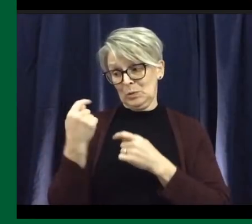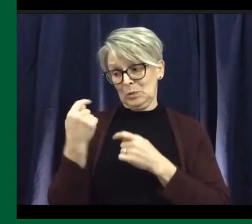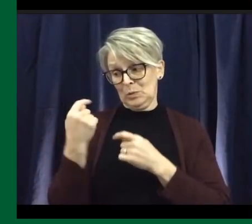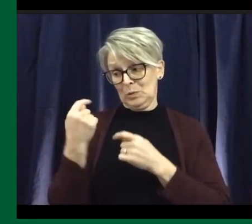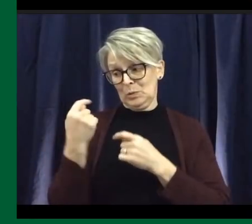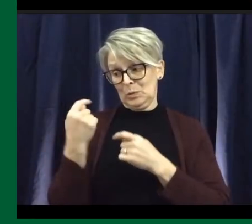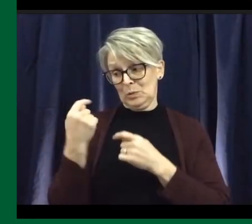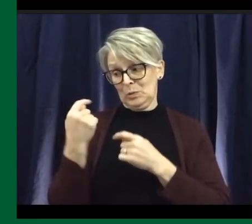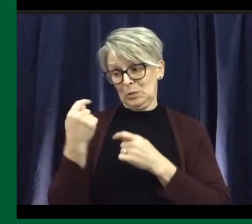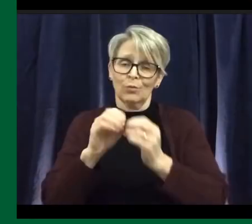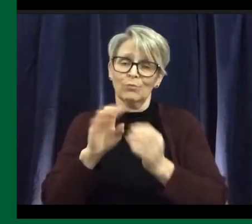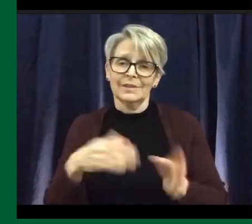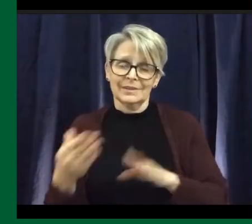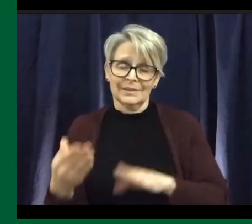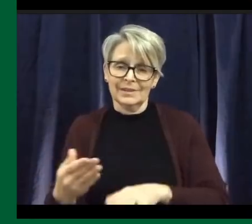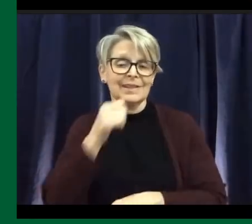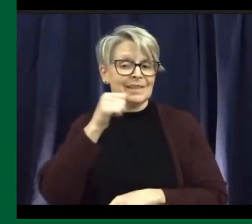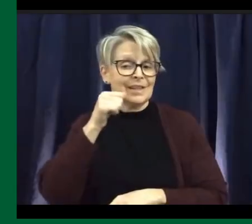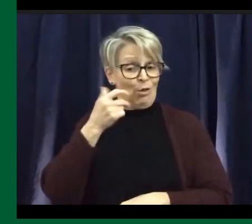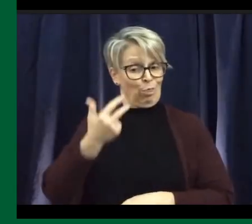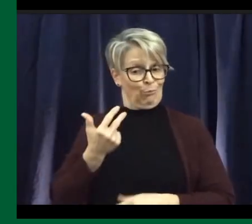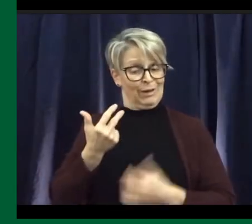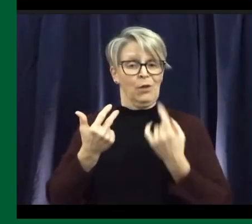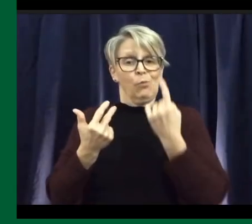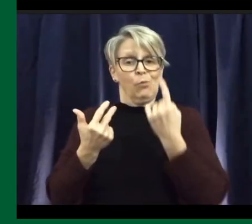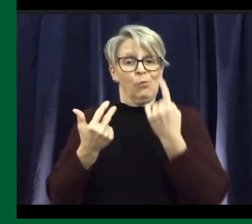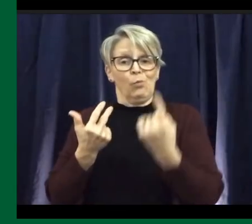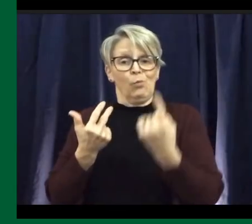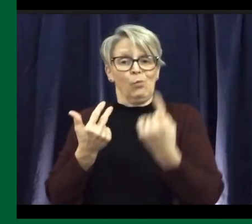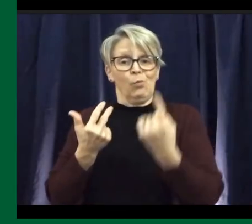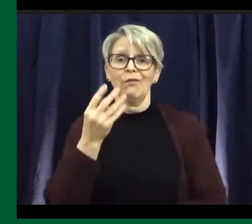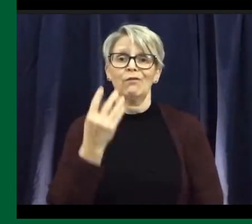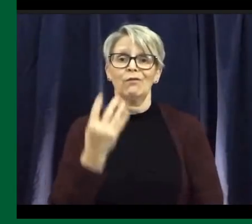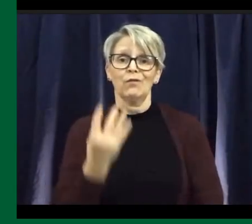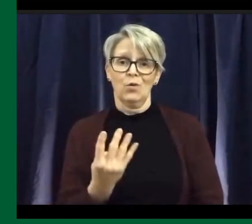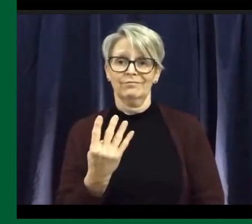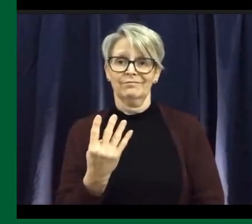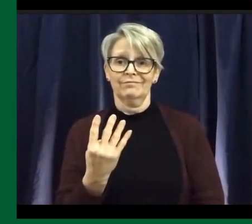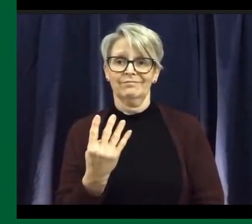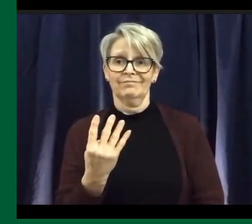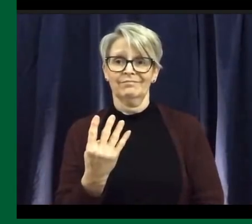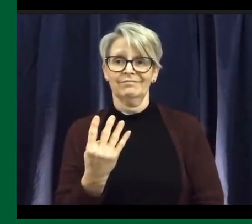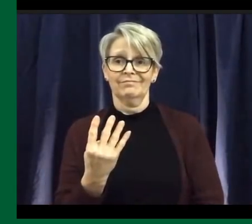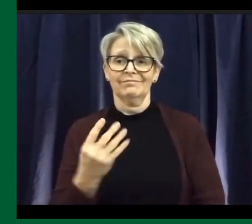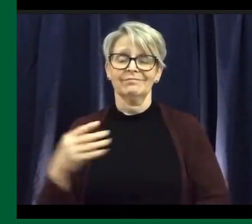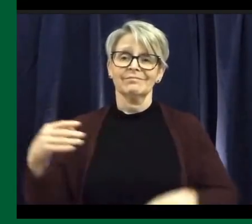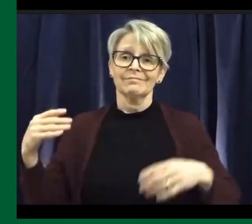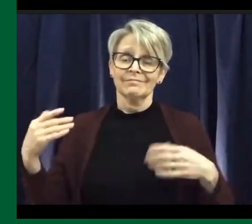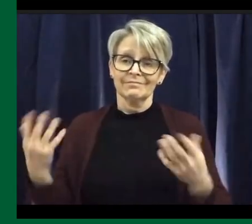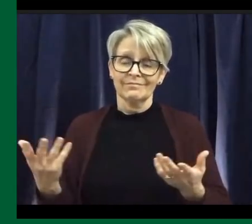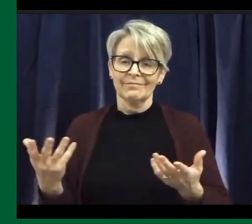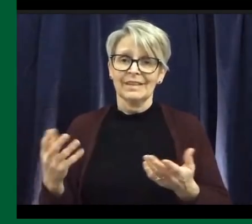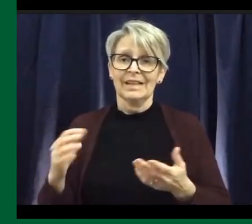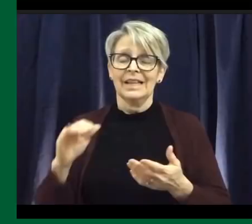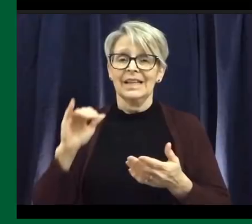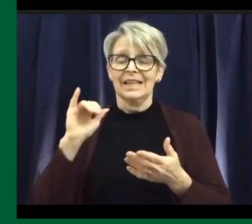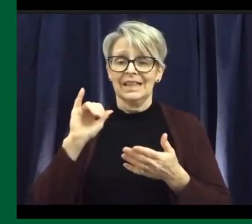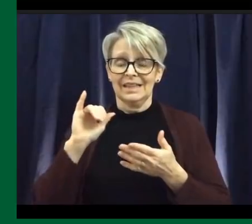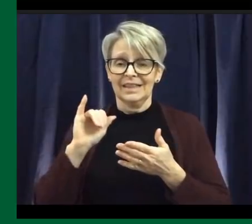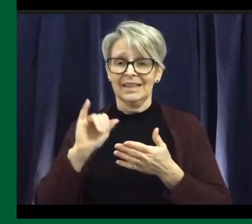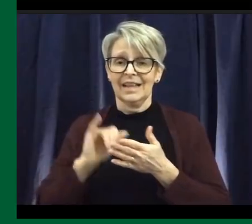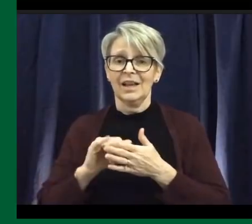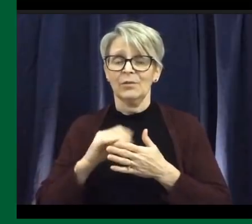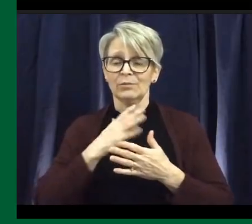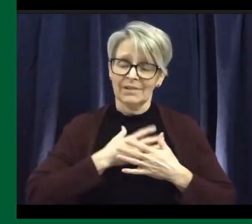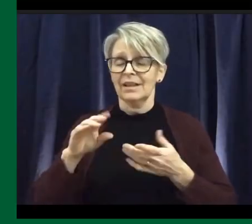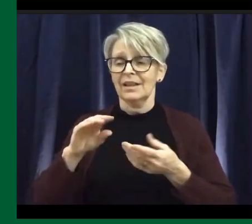3 yesterday and 1 reported today. And again, while our deaths and along with our hospitalizations